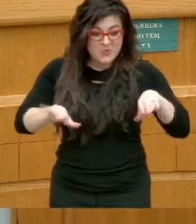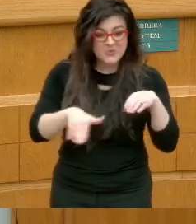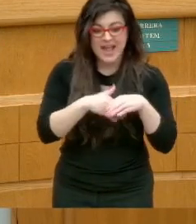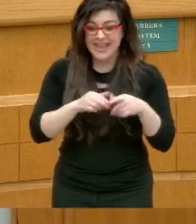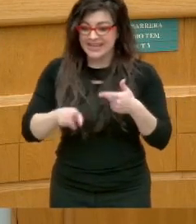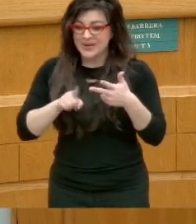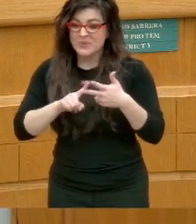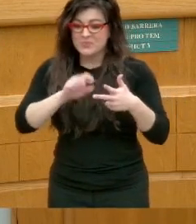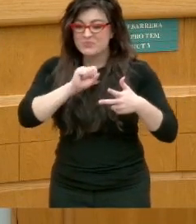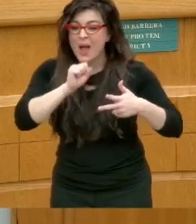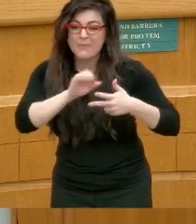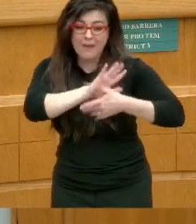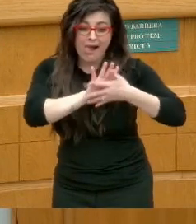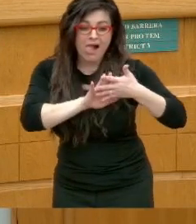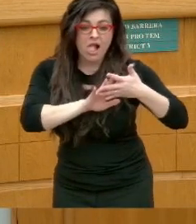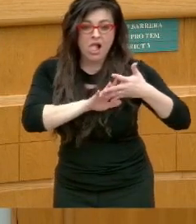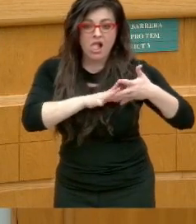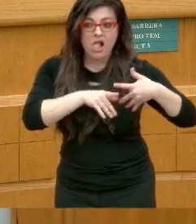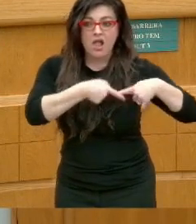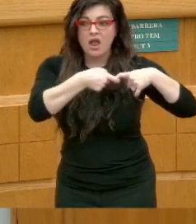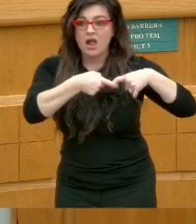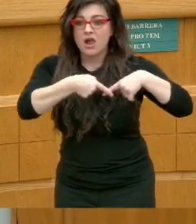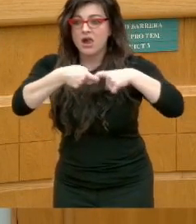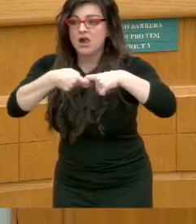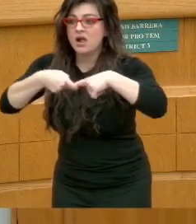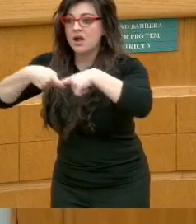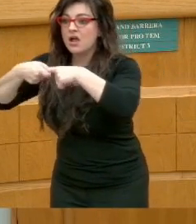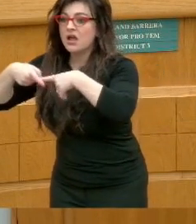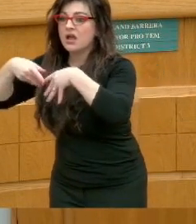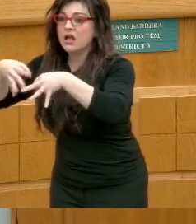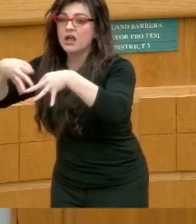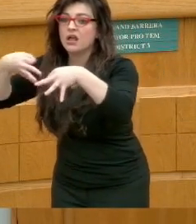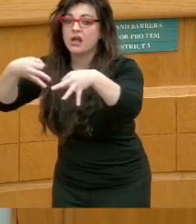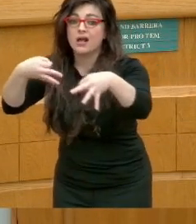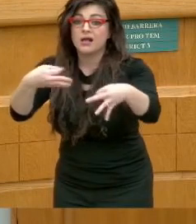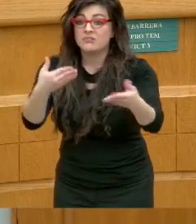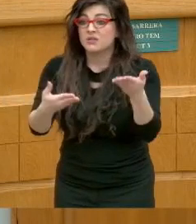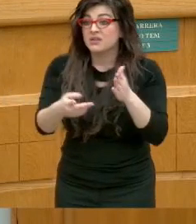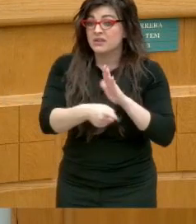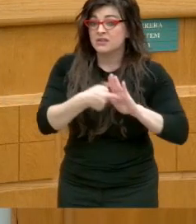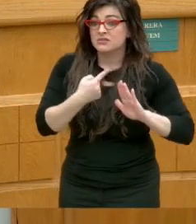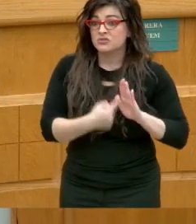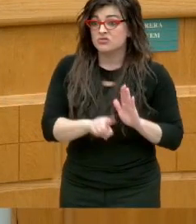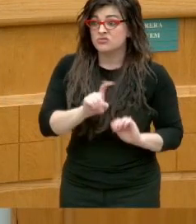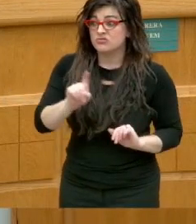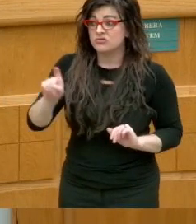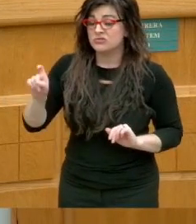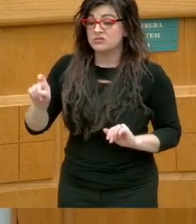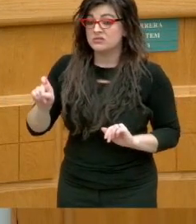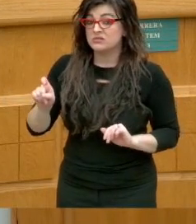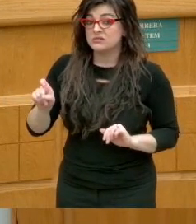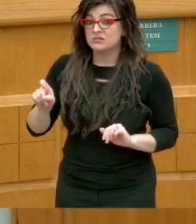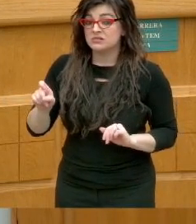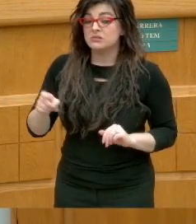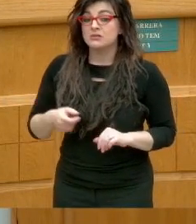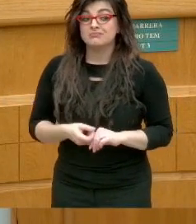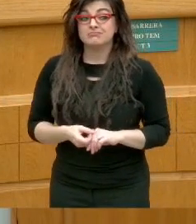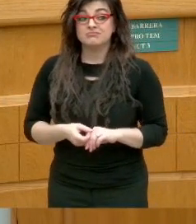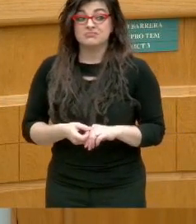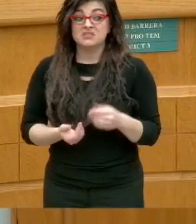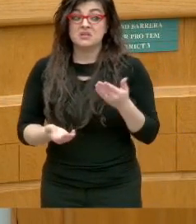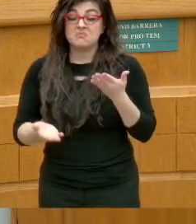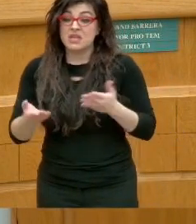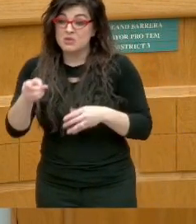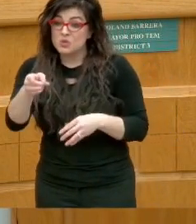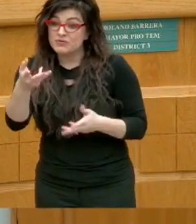graduations, all have either been delayed, postponed, or canceled. And many of us know someone who suffered from this illness,